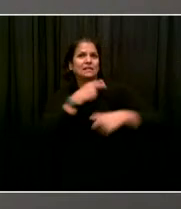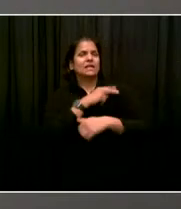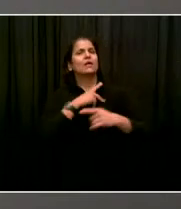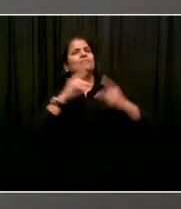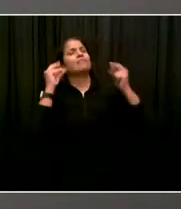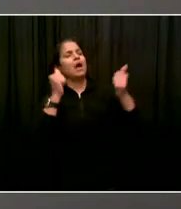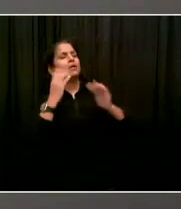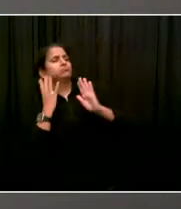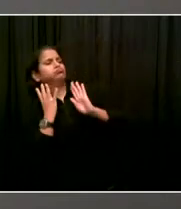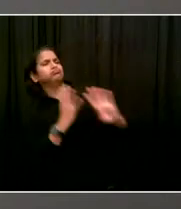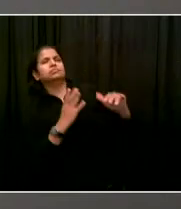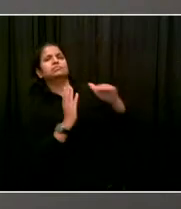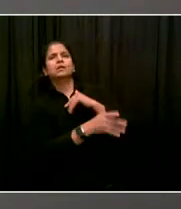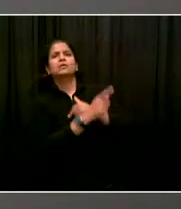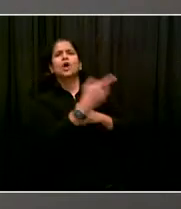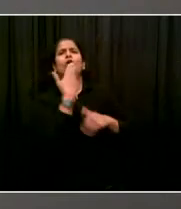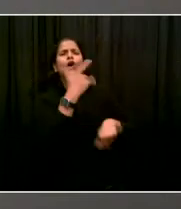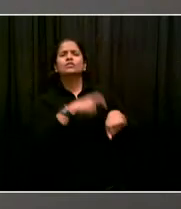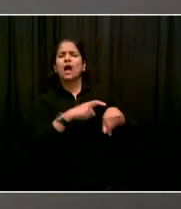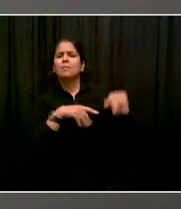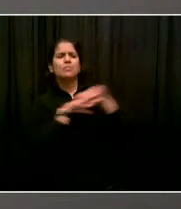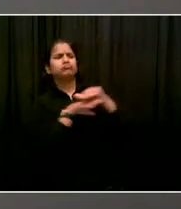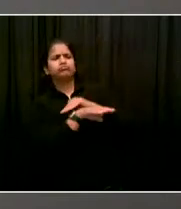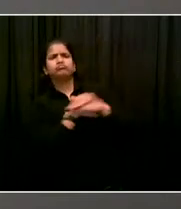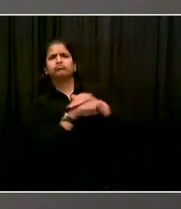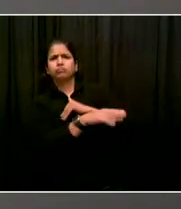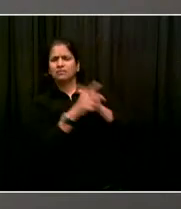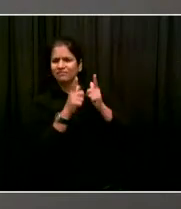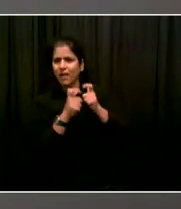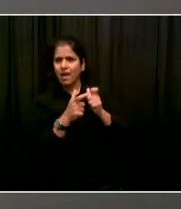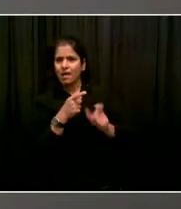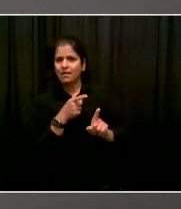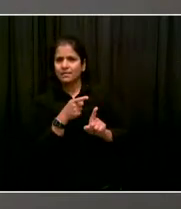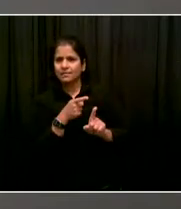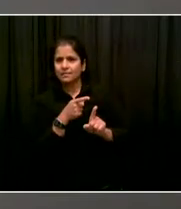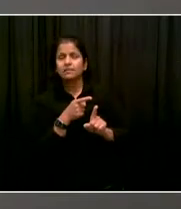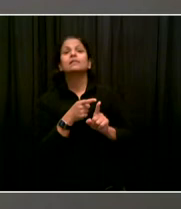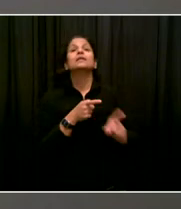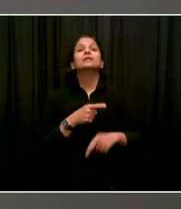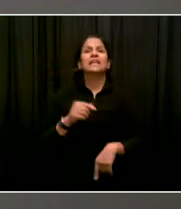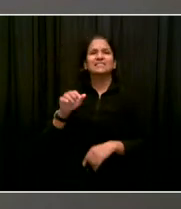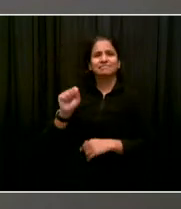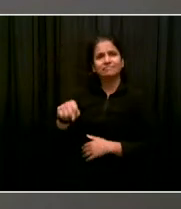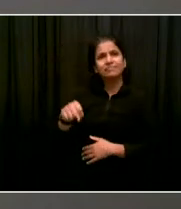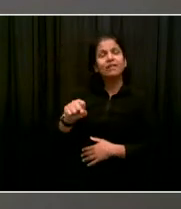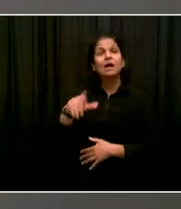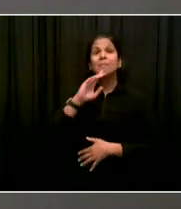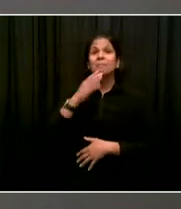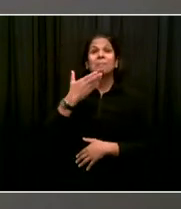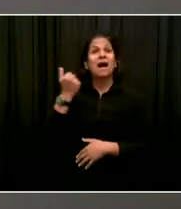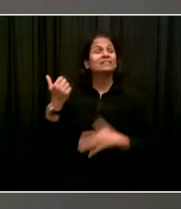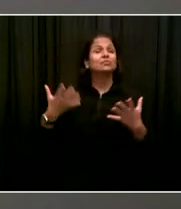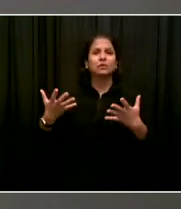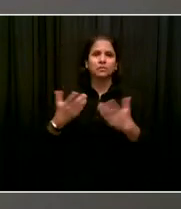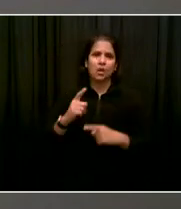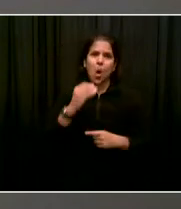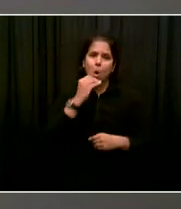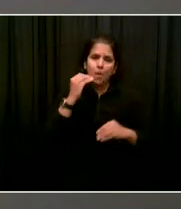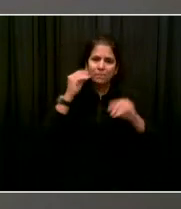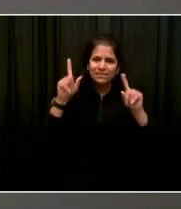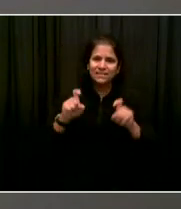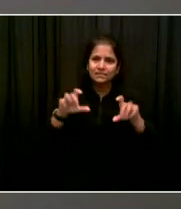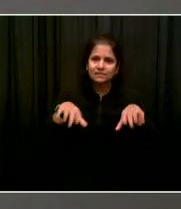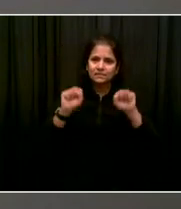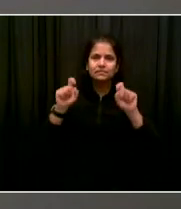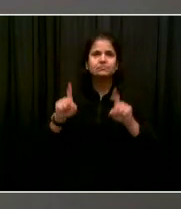ultimate solution is having the home test kits that worked for us well when we had long lines. We would send someone